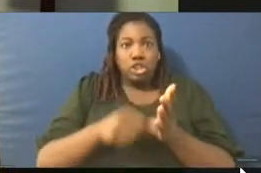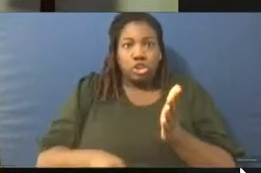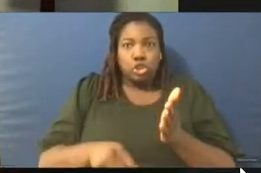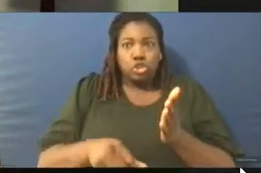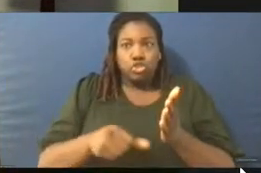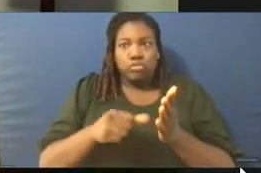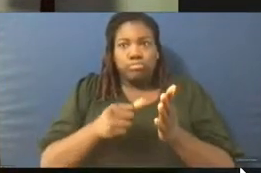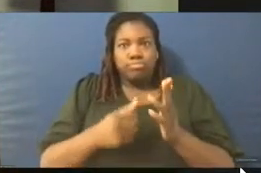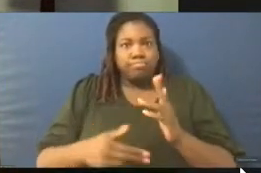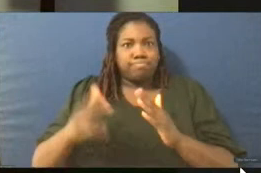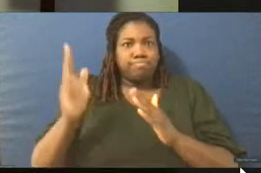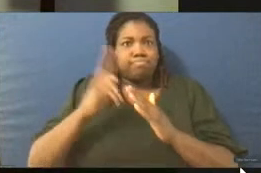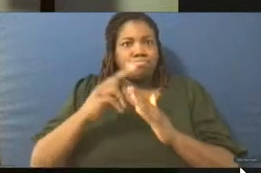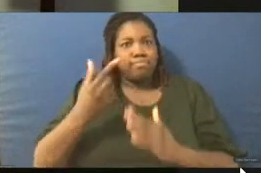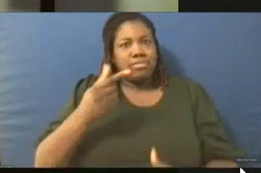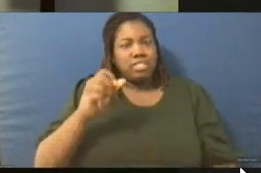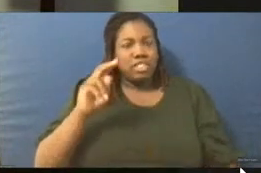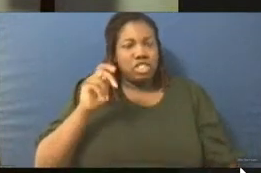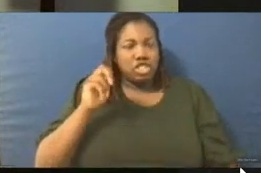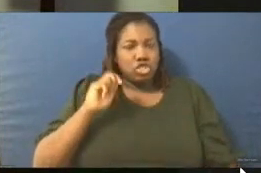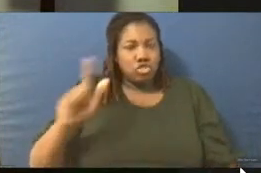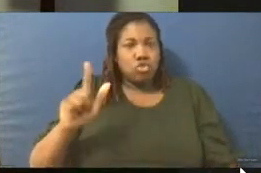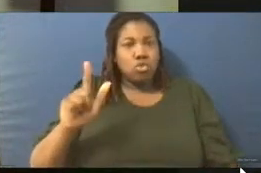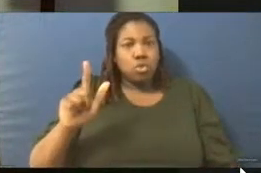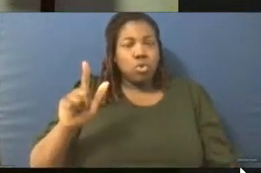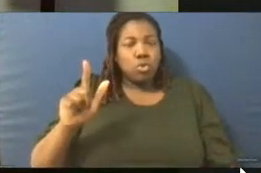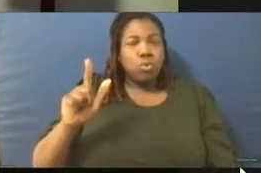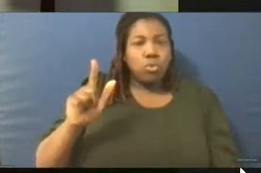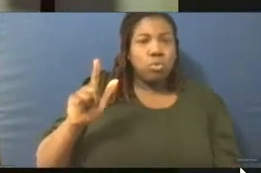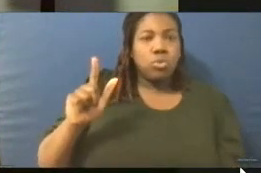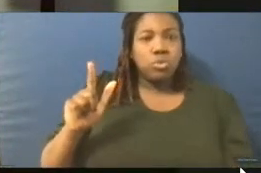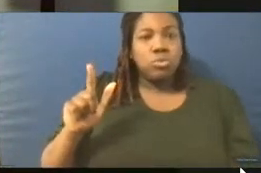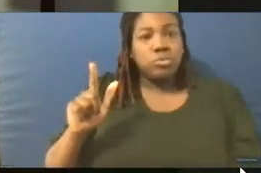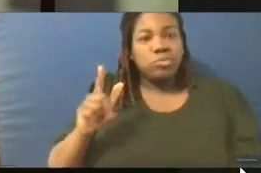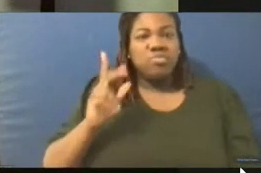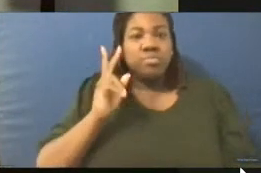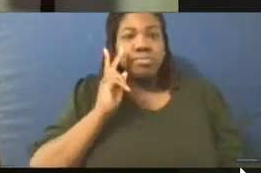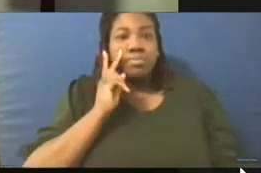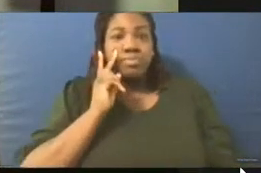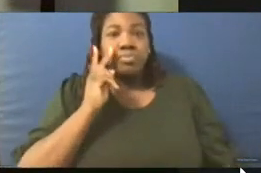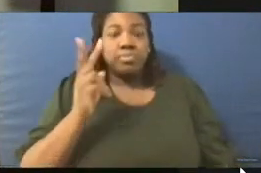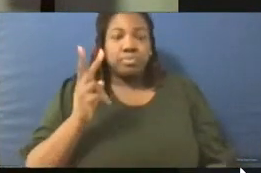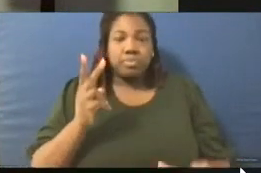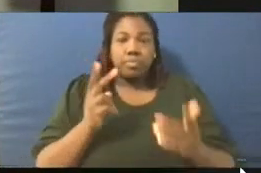is extremely needed, especially when we're seeing how